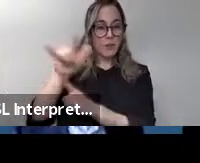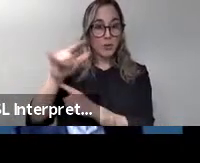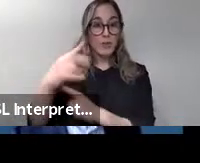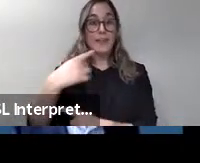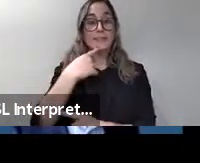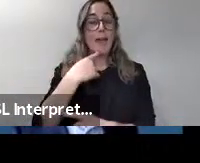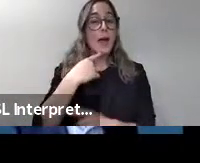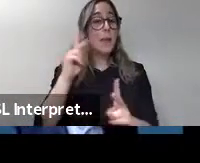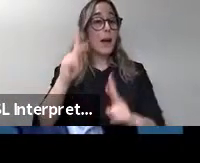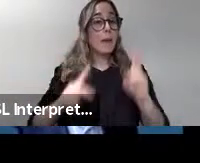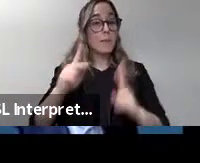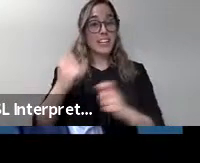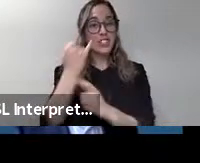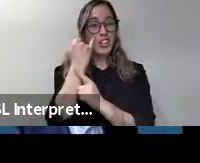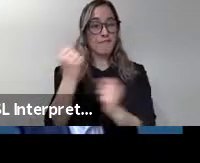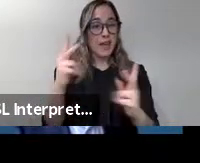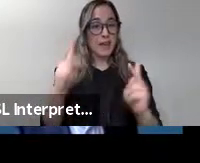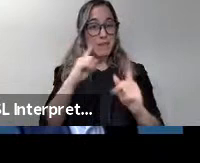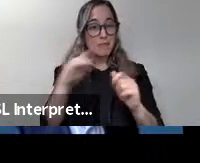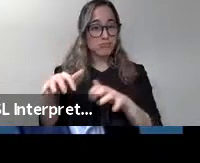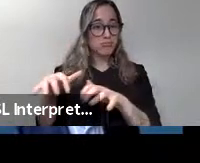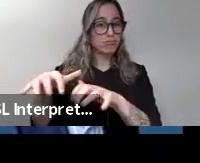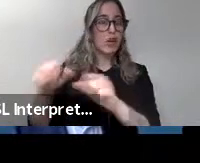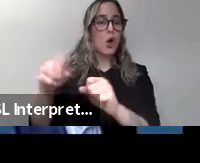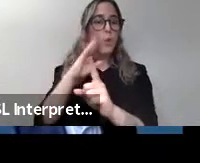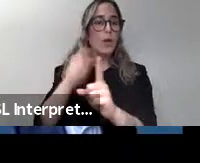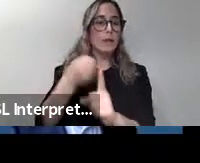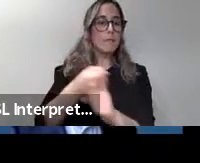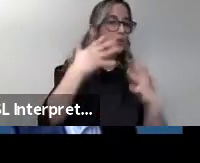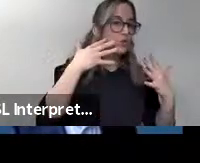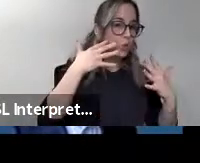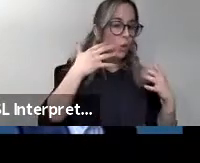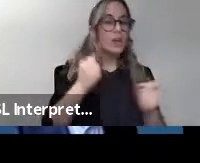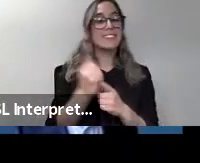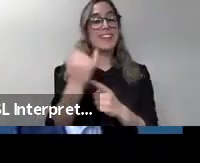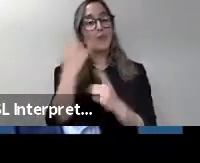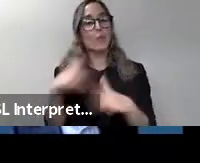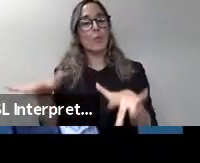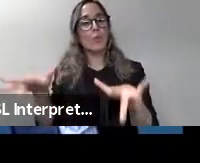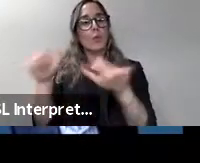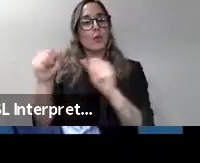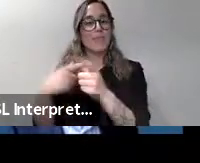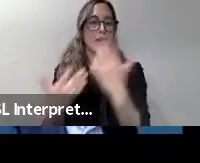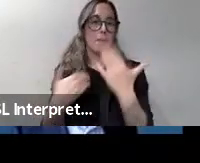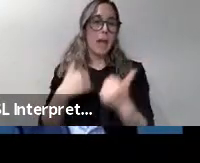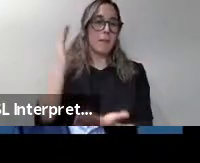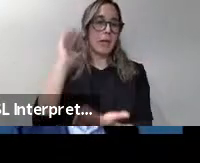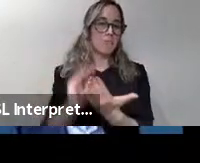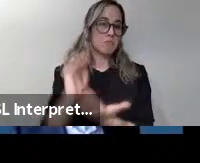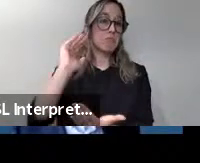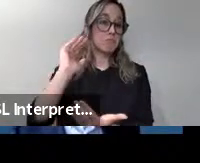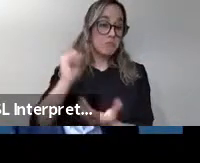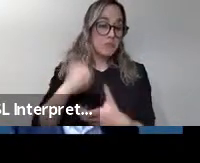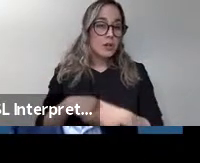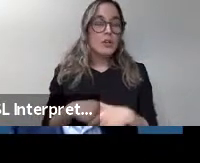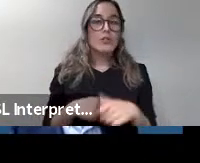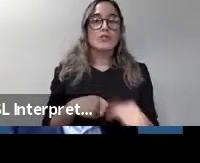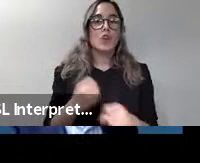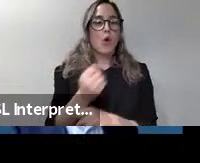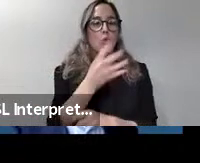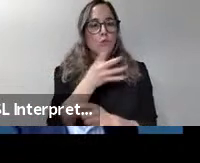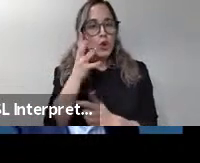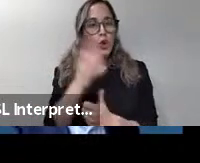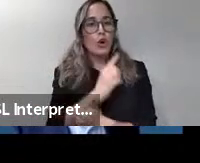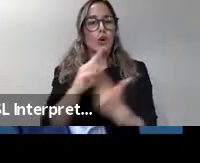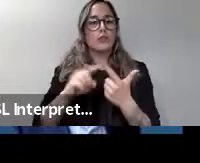density could bear some relationship to annoyance. Thus, the FAA wanted a balance of airports with varied population settings, for example, rural, suburban, and